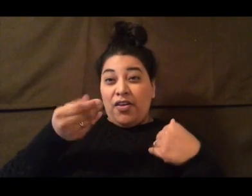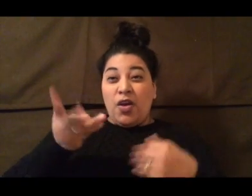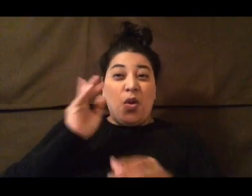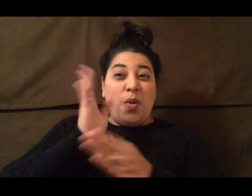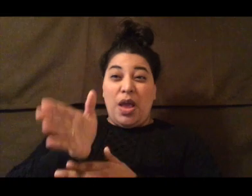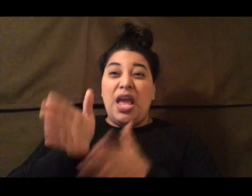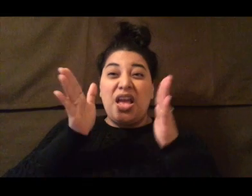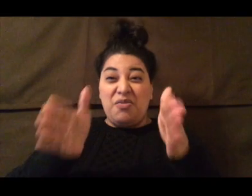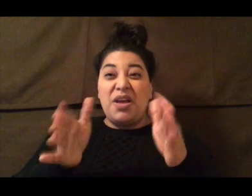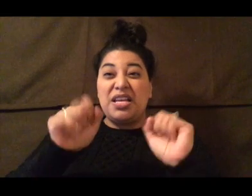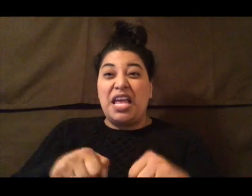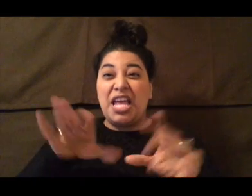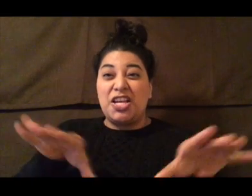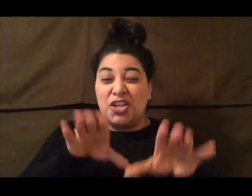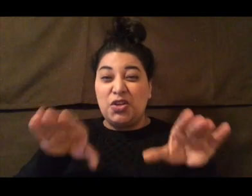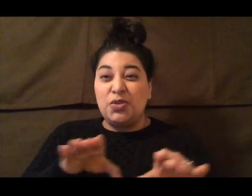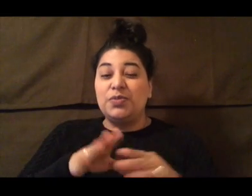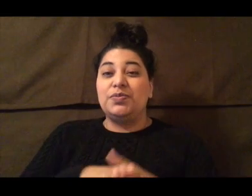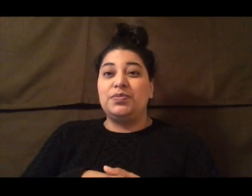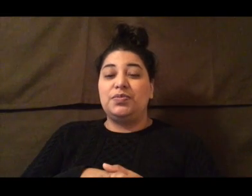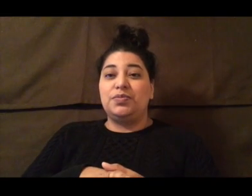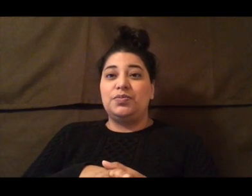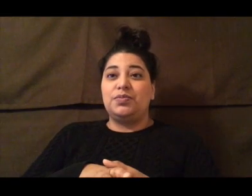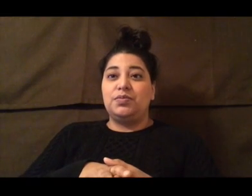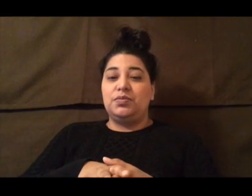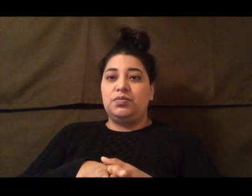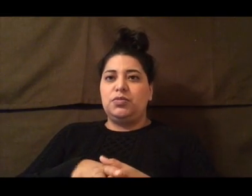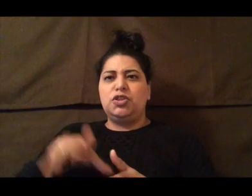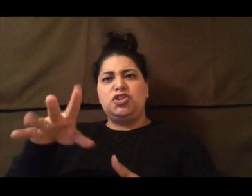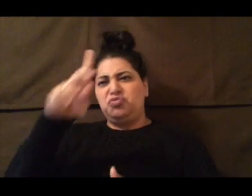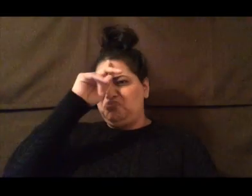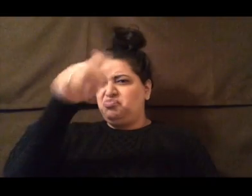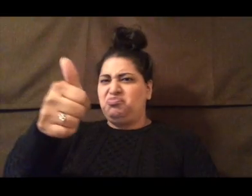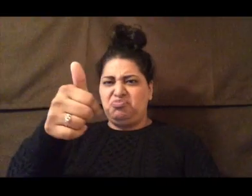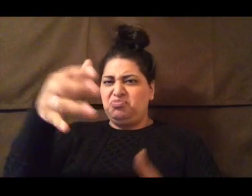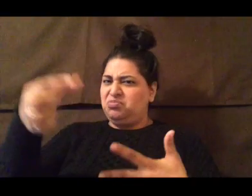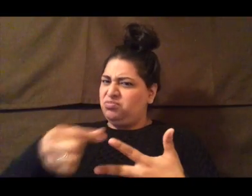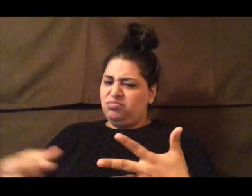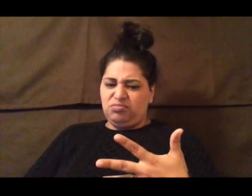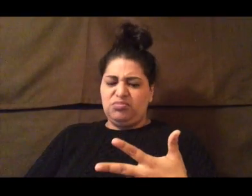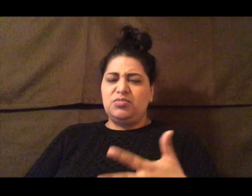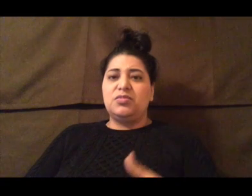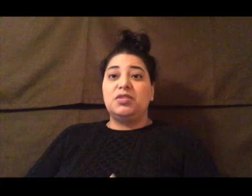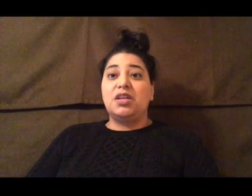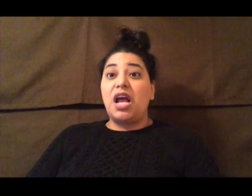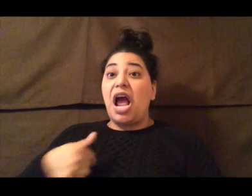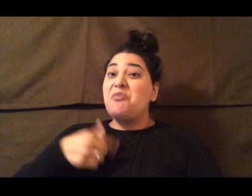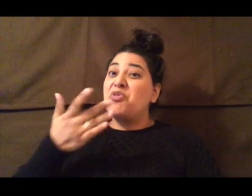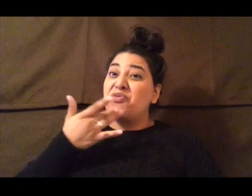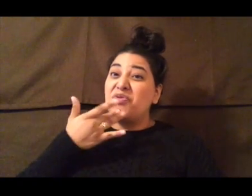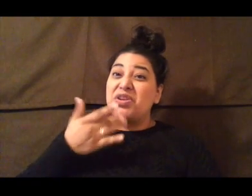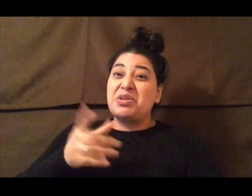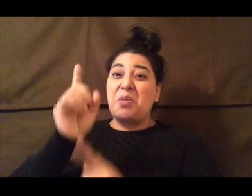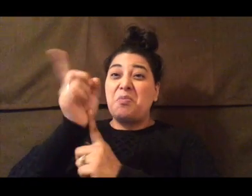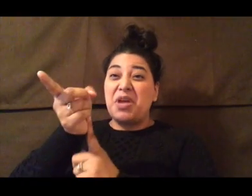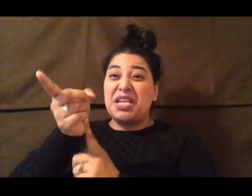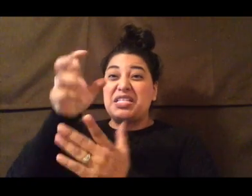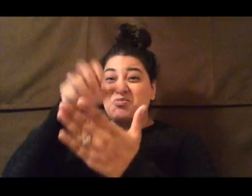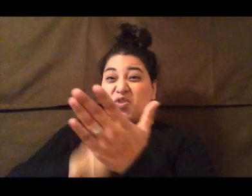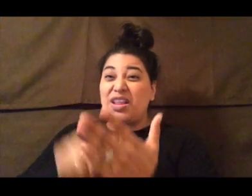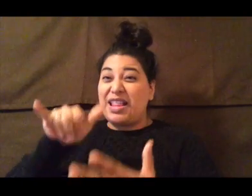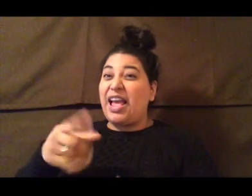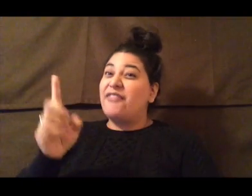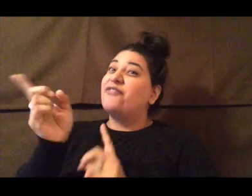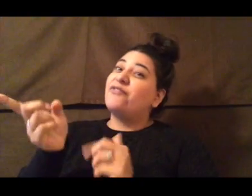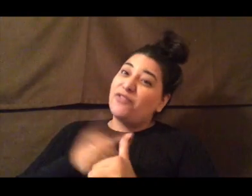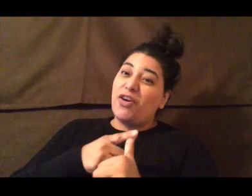So there's a couple ways we could do this, and either way's fine as long as you pick what works best for you and how you're going to get the right answer. I prefer to take the minutes